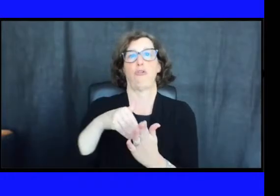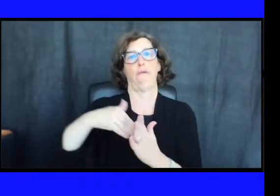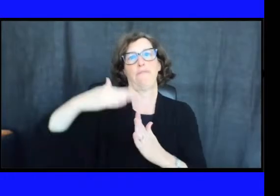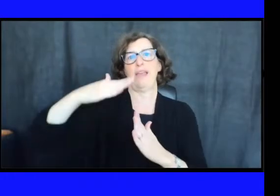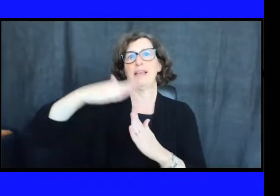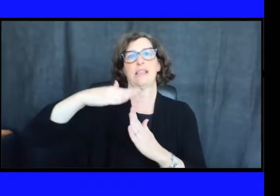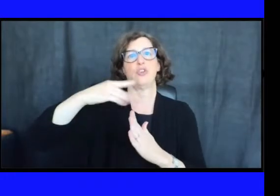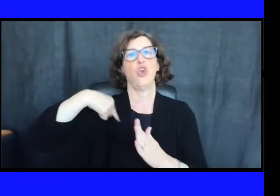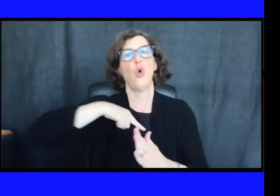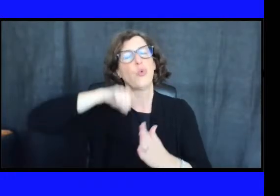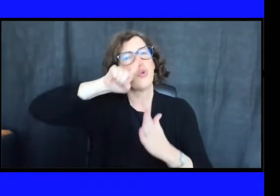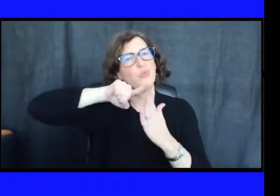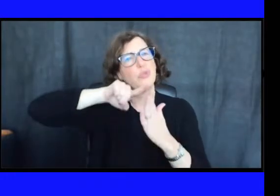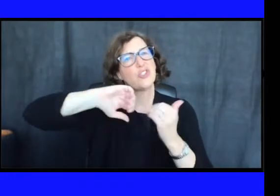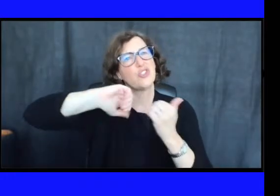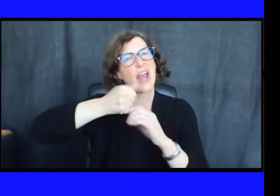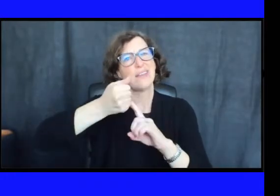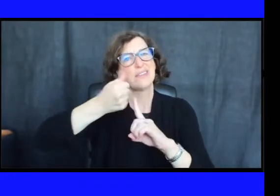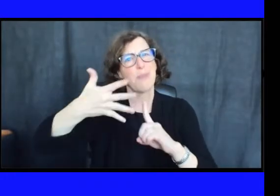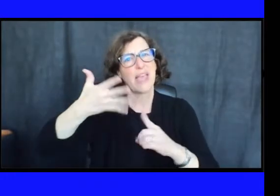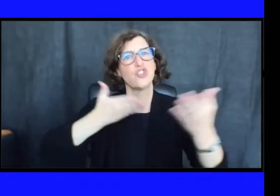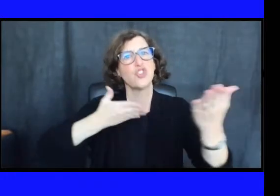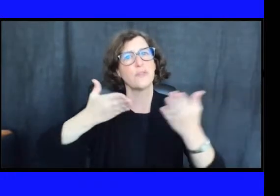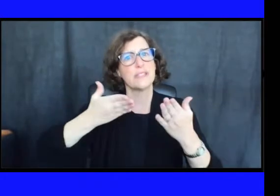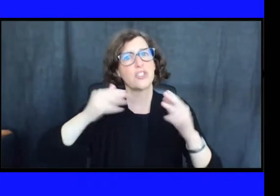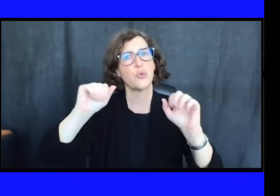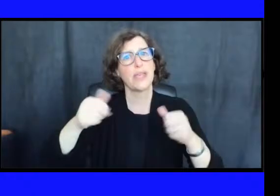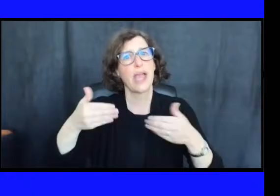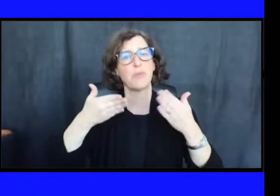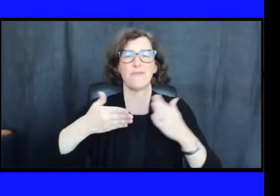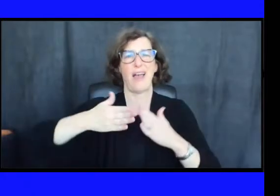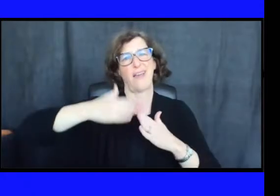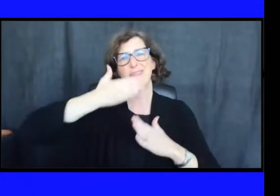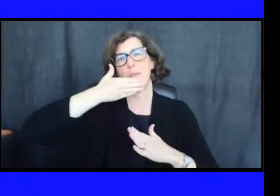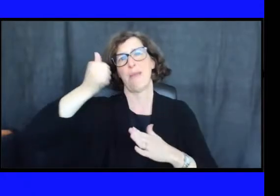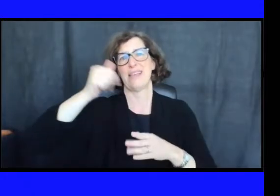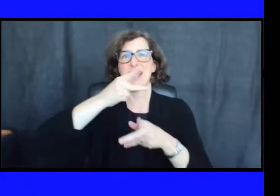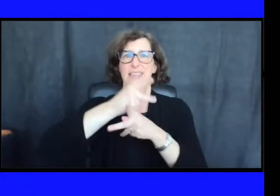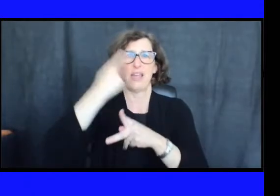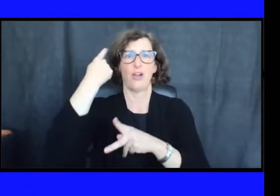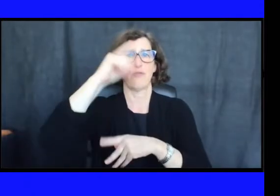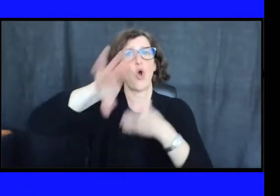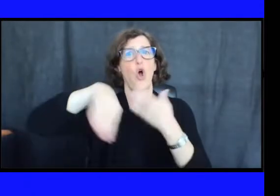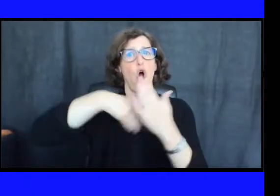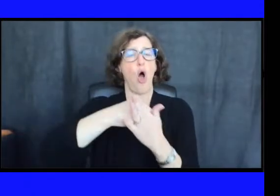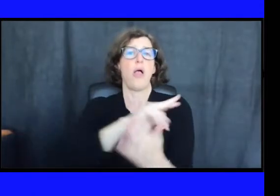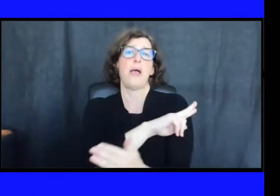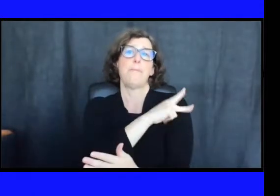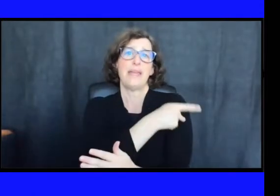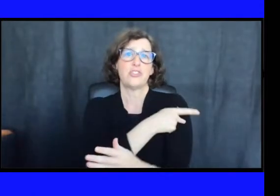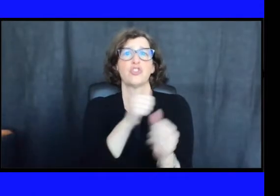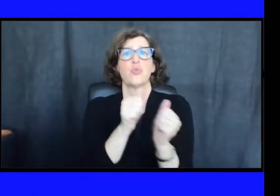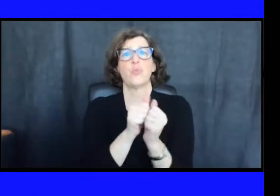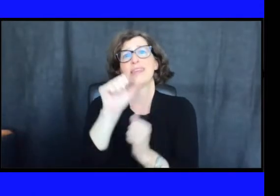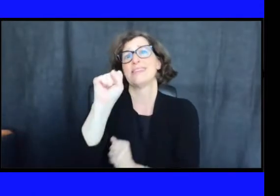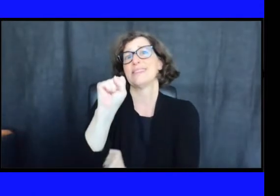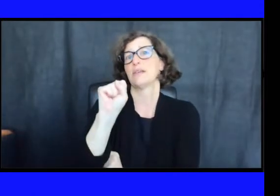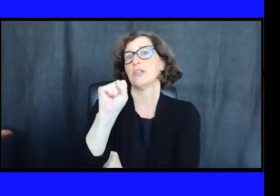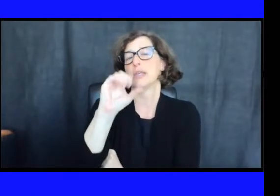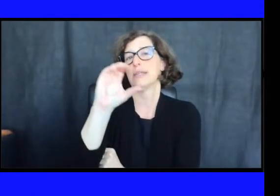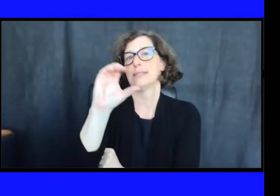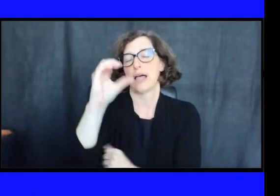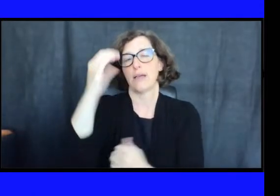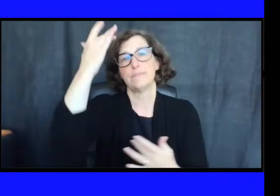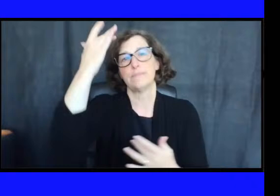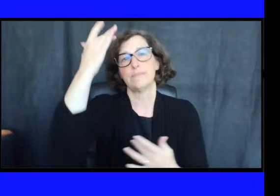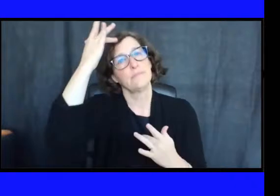minorities. So 90% of the patients are of African descent, 10% are Hispanic, and some individuals do